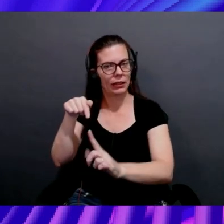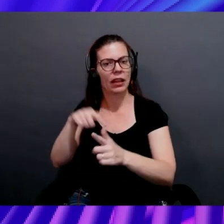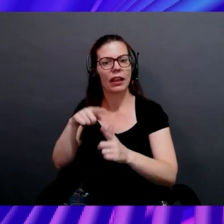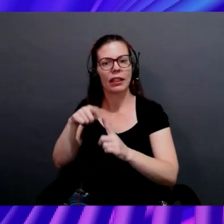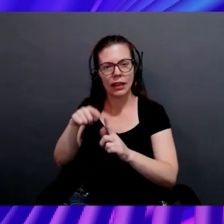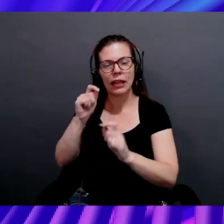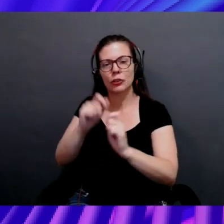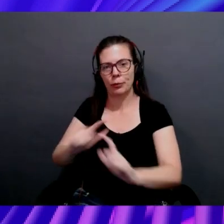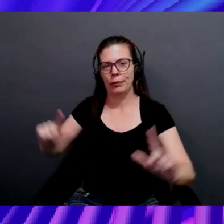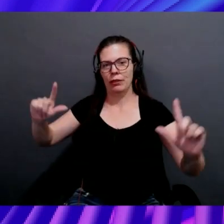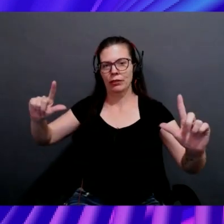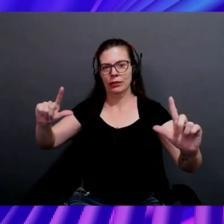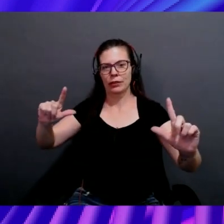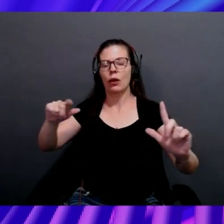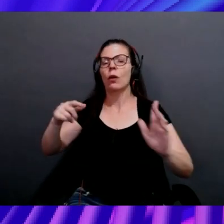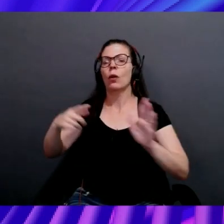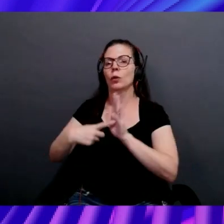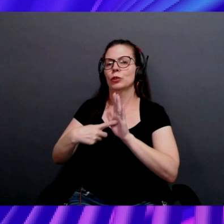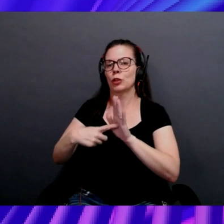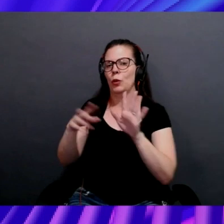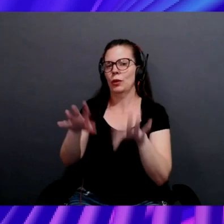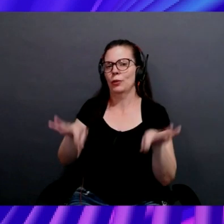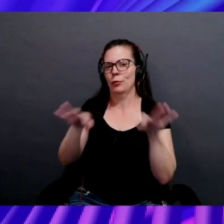to show those things that are most important to you.